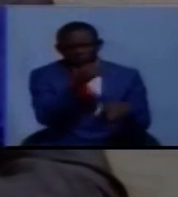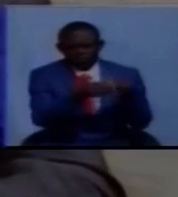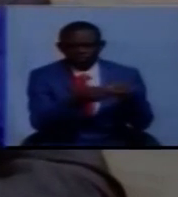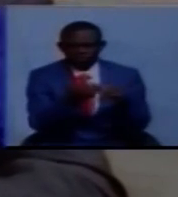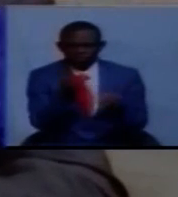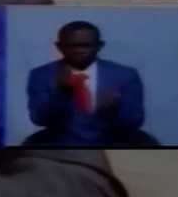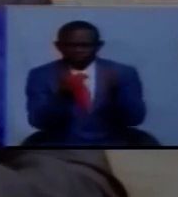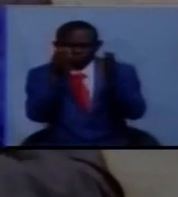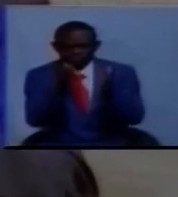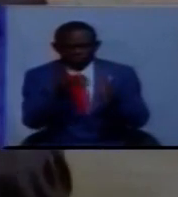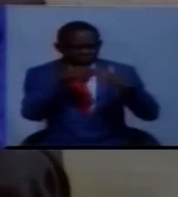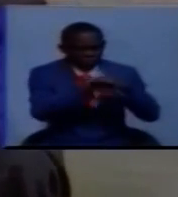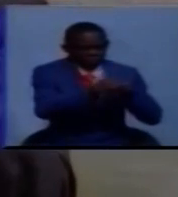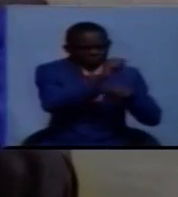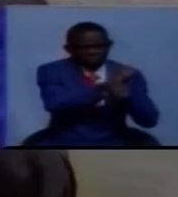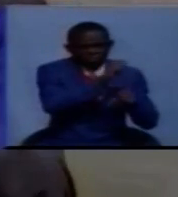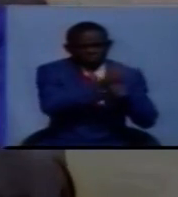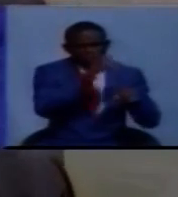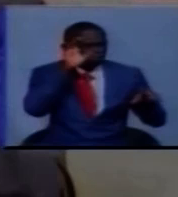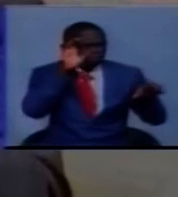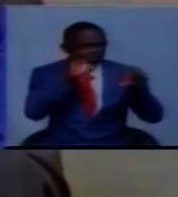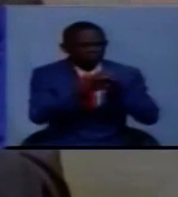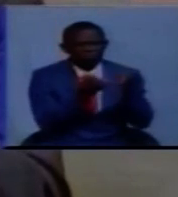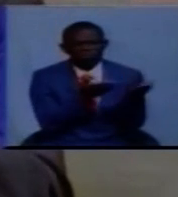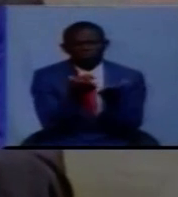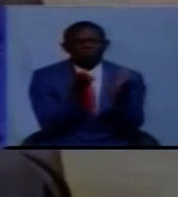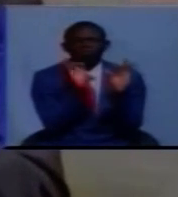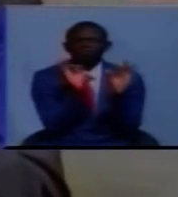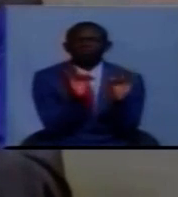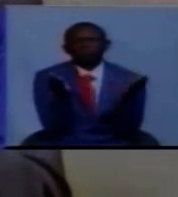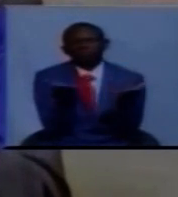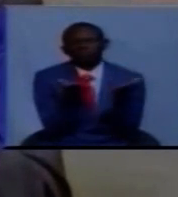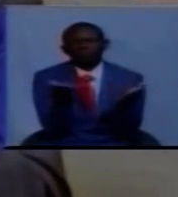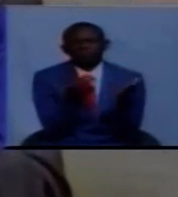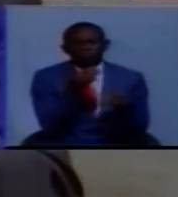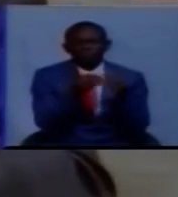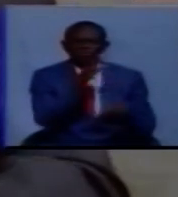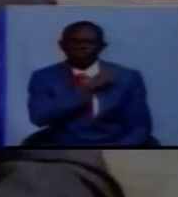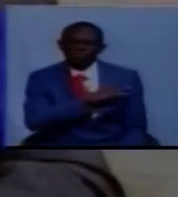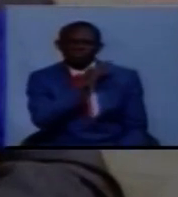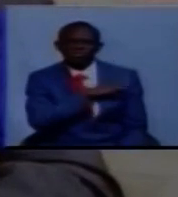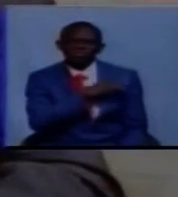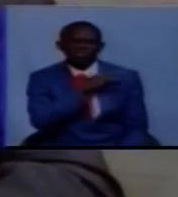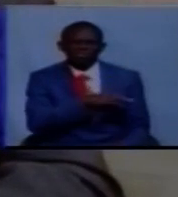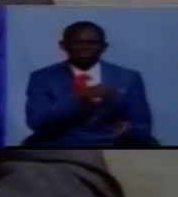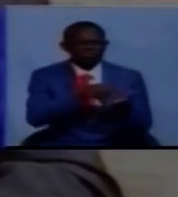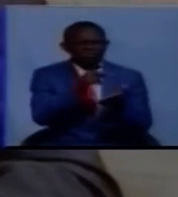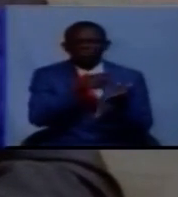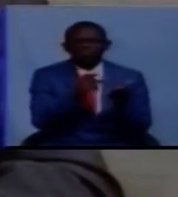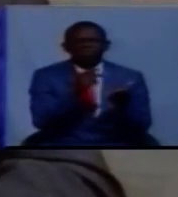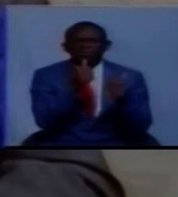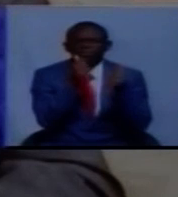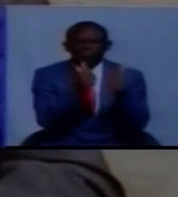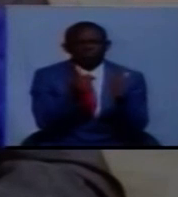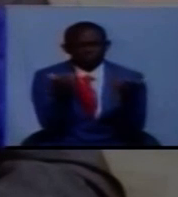So it is very difficult to pay the salaries which is expected by these drivers. But I would like